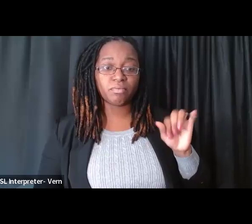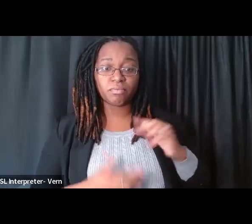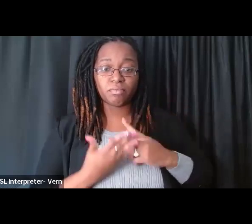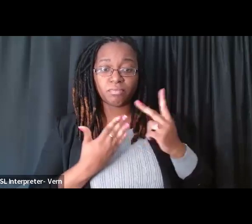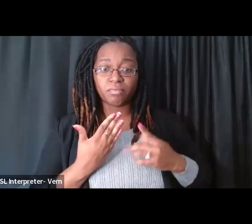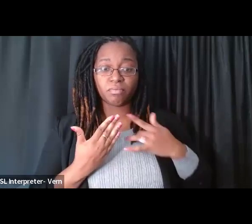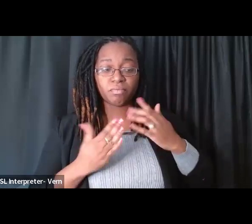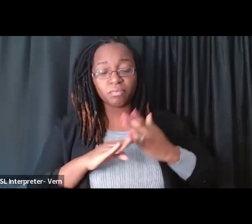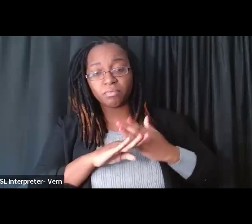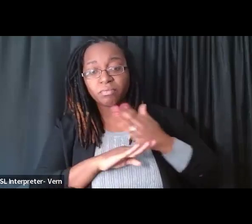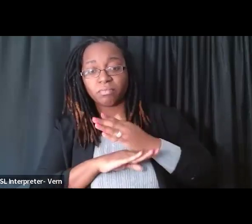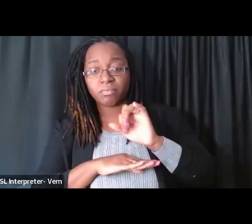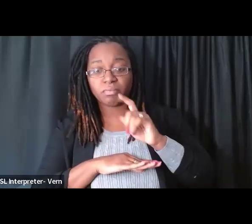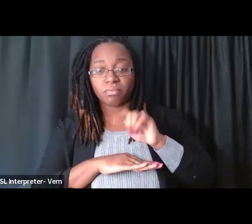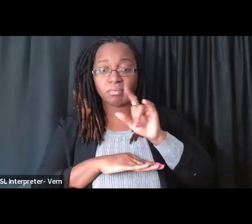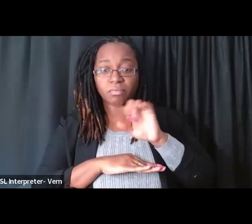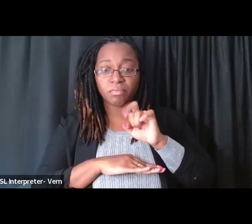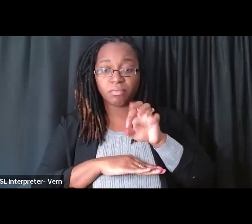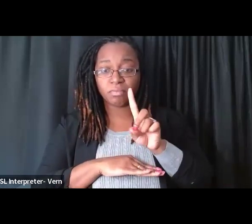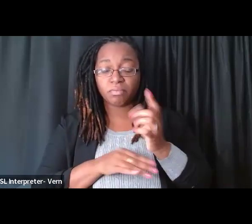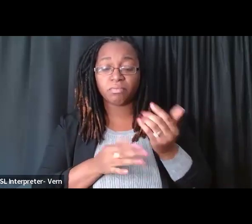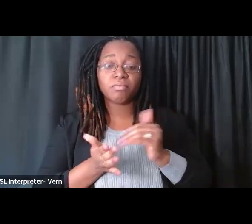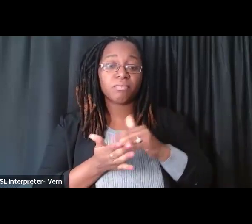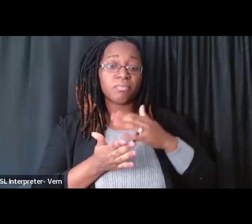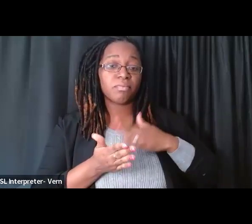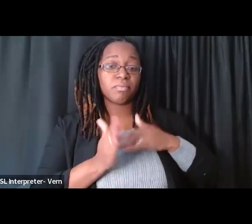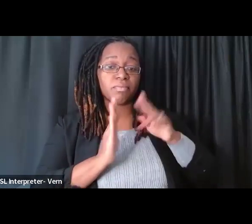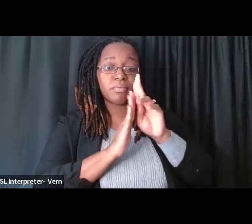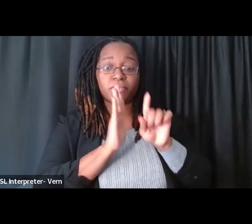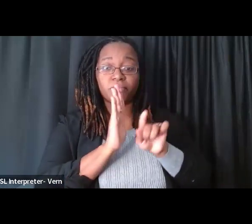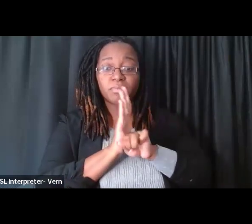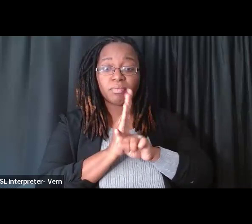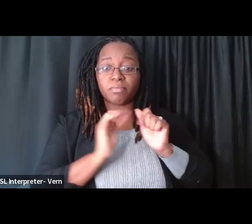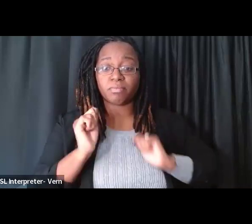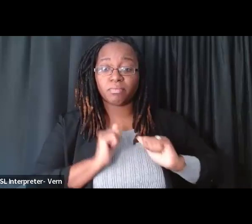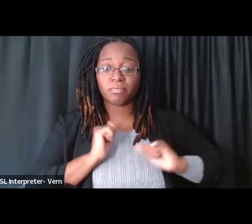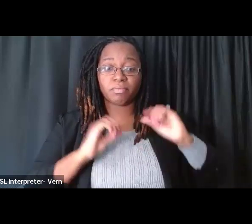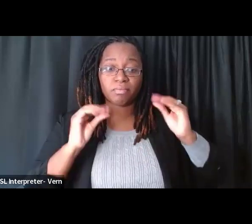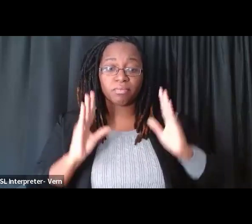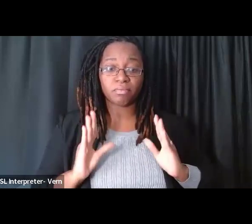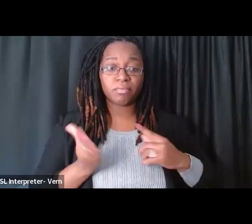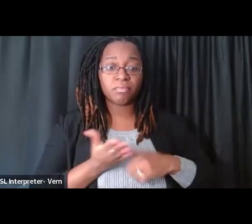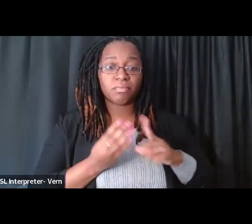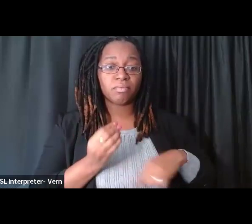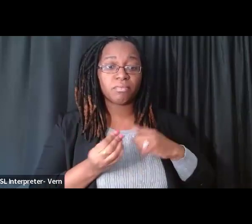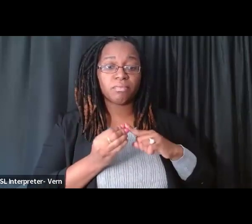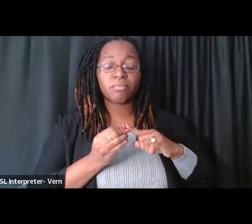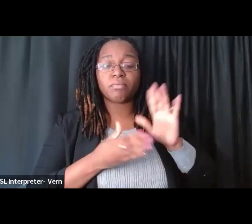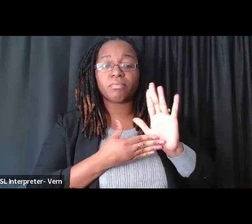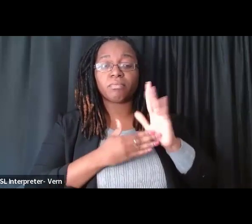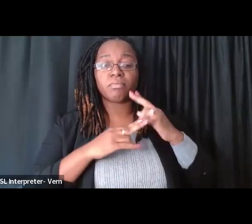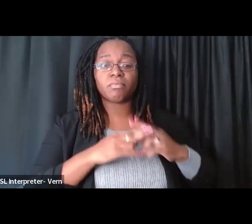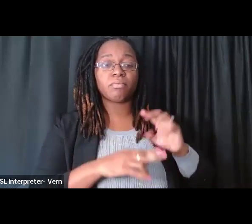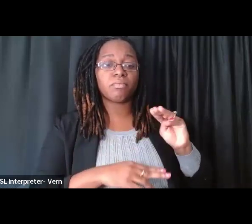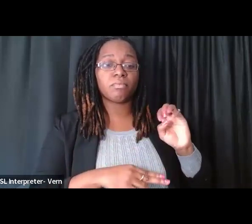over-sexualized because, in the words of my first undergrad acting instructor, as he made reference to Monster's Ball, these were the roles